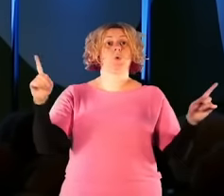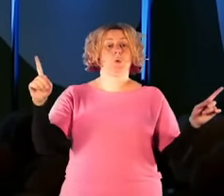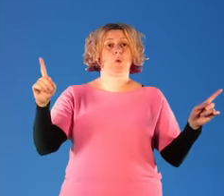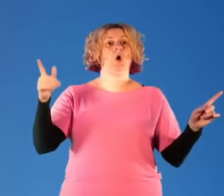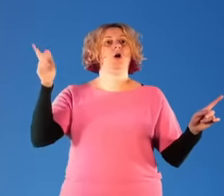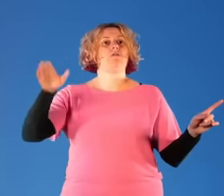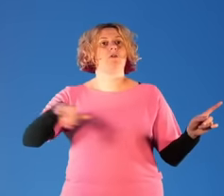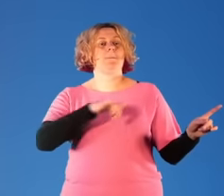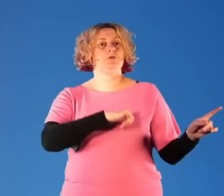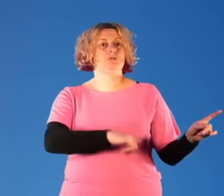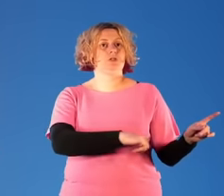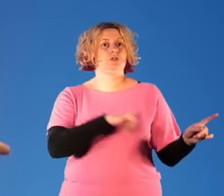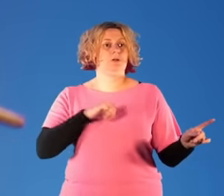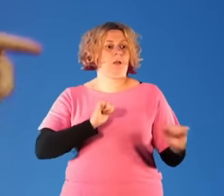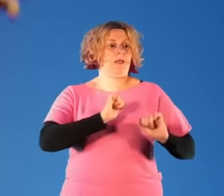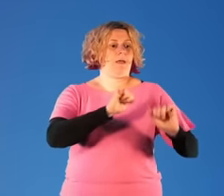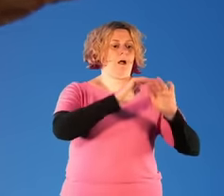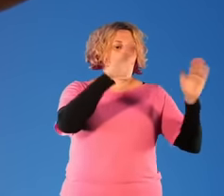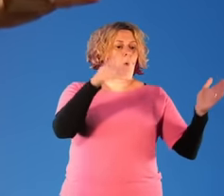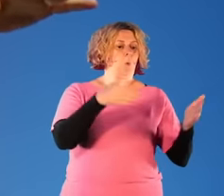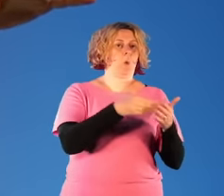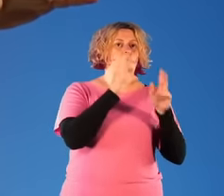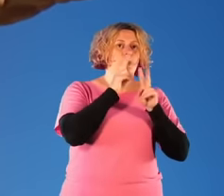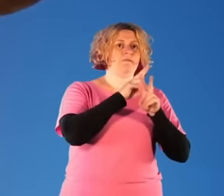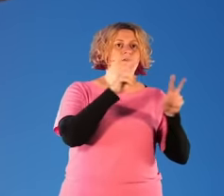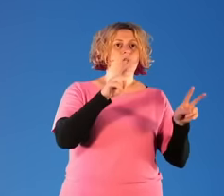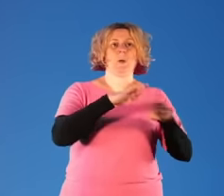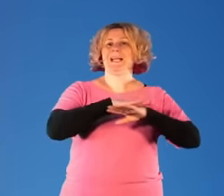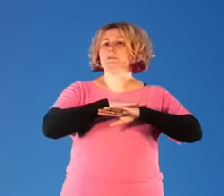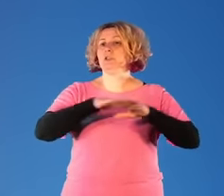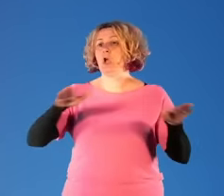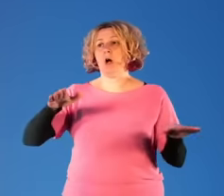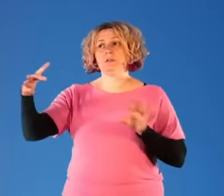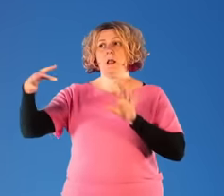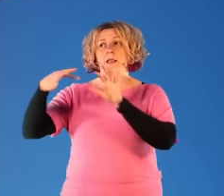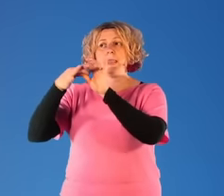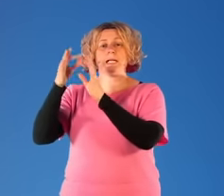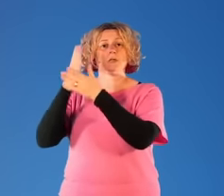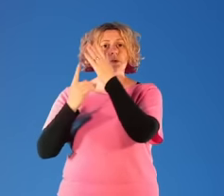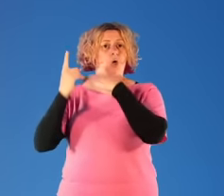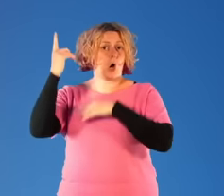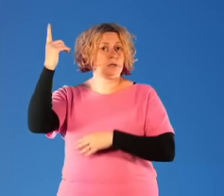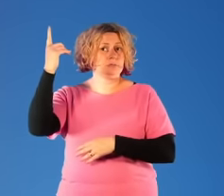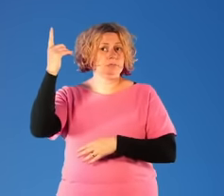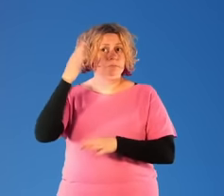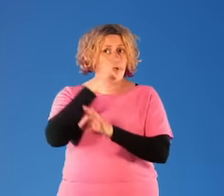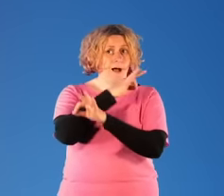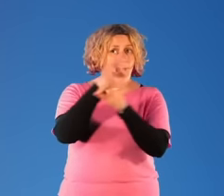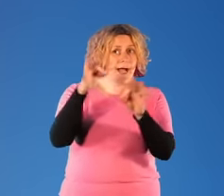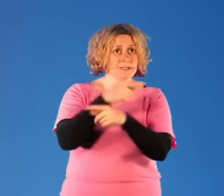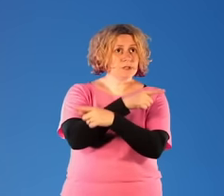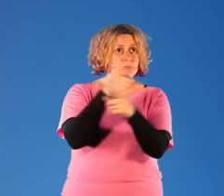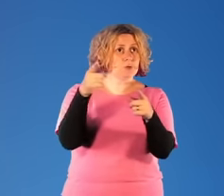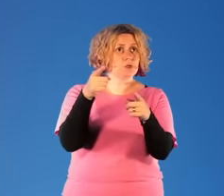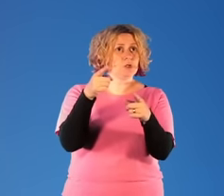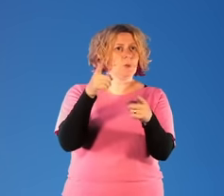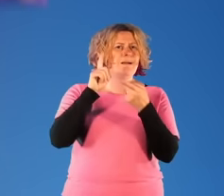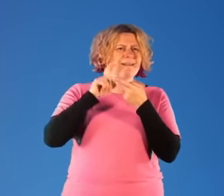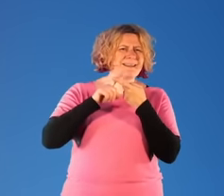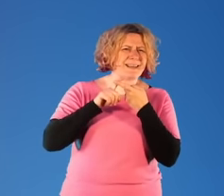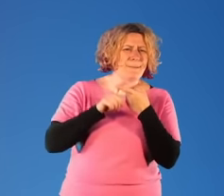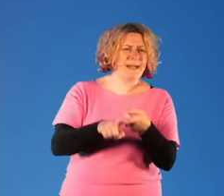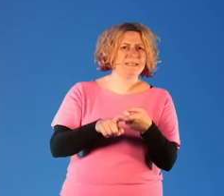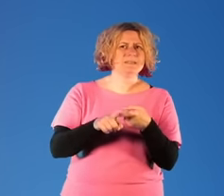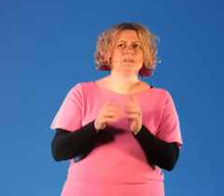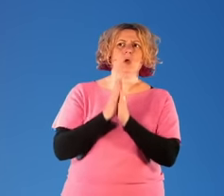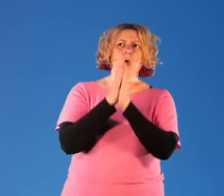is not of God. So can I ask you, would you commit to pray for our young people that they will shine